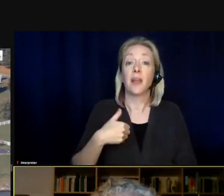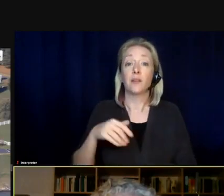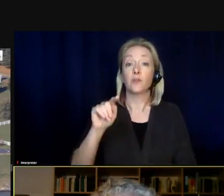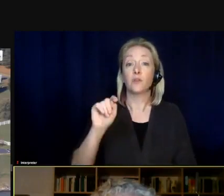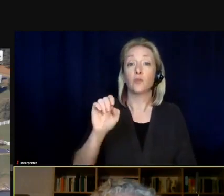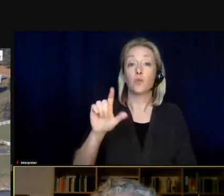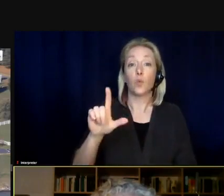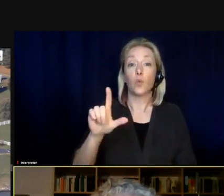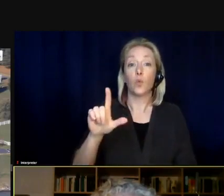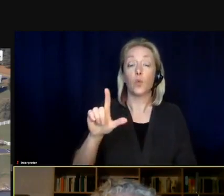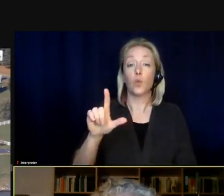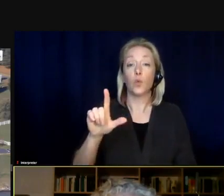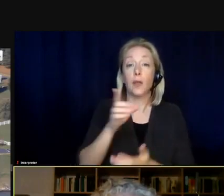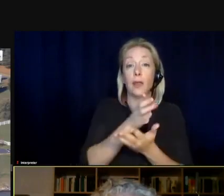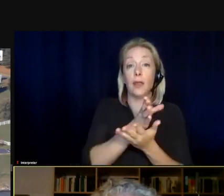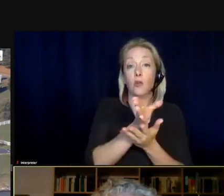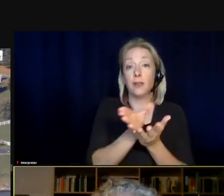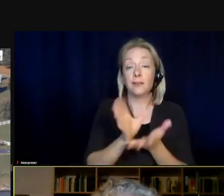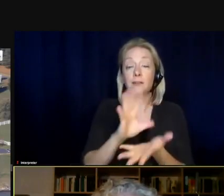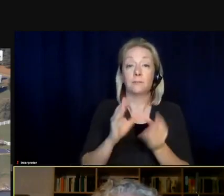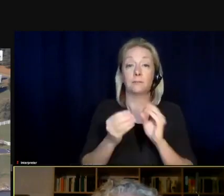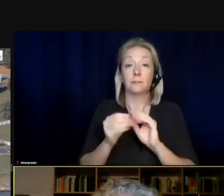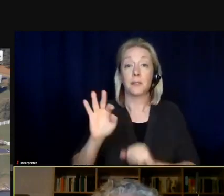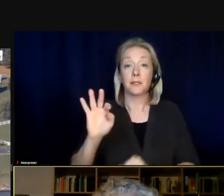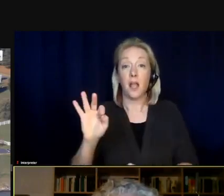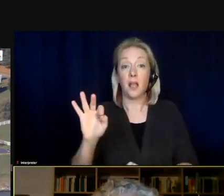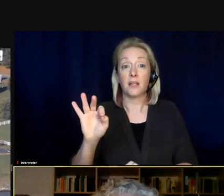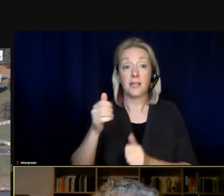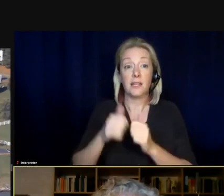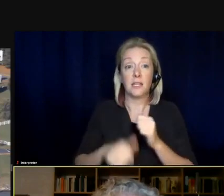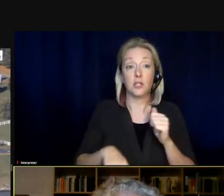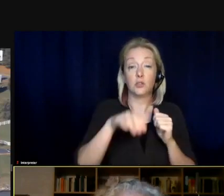here represents a tool or a tool area.